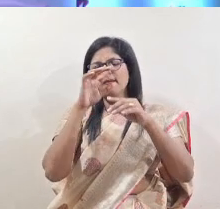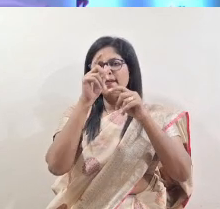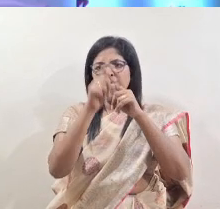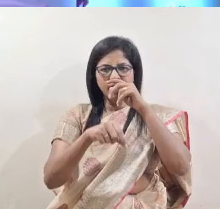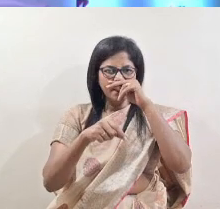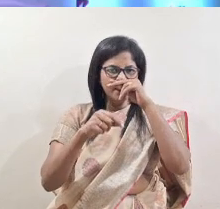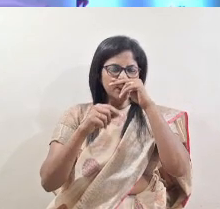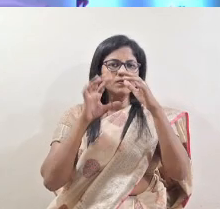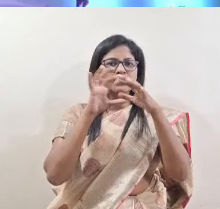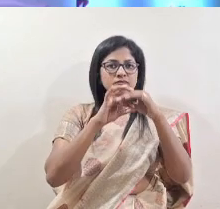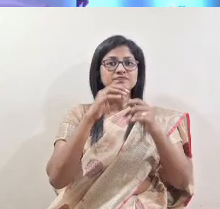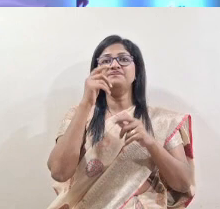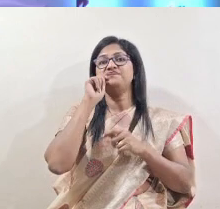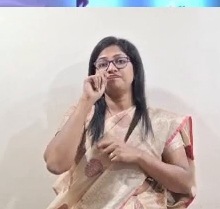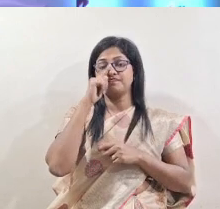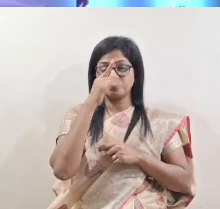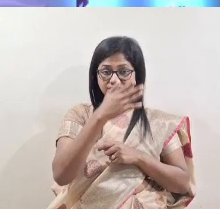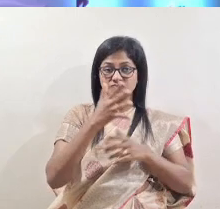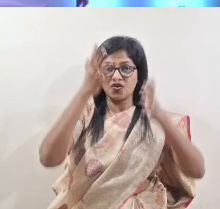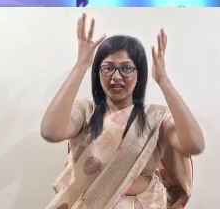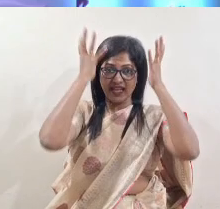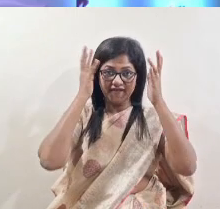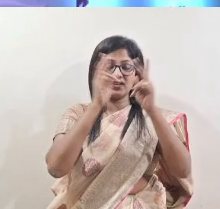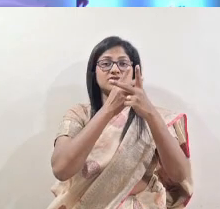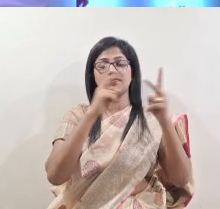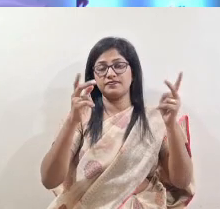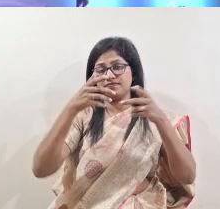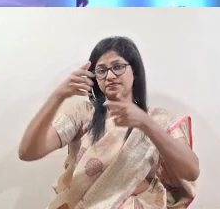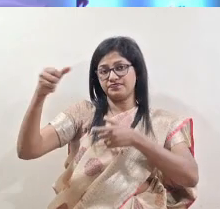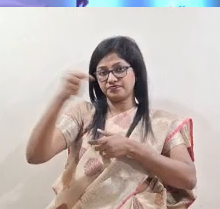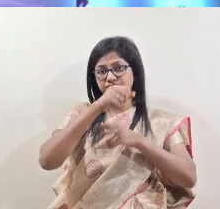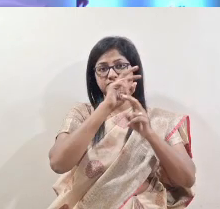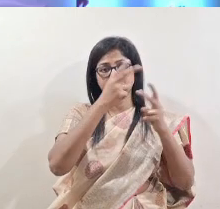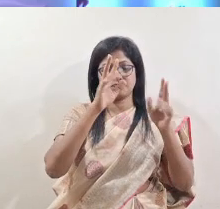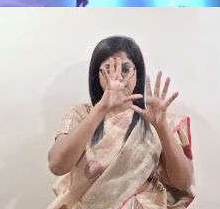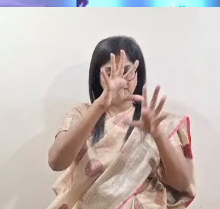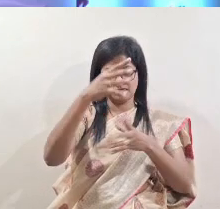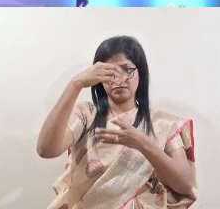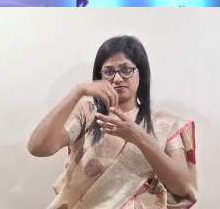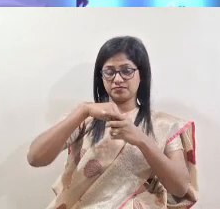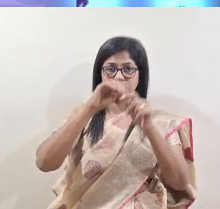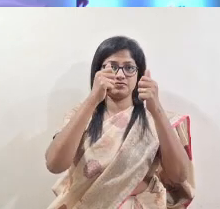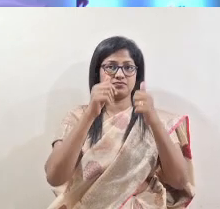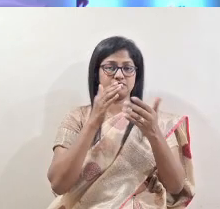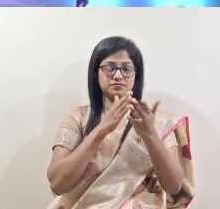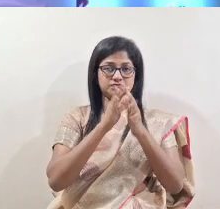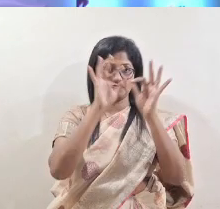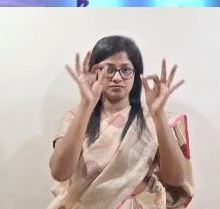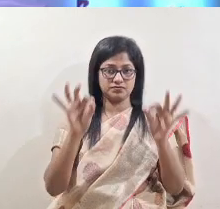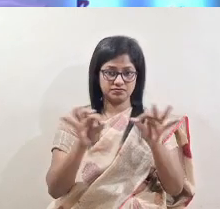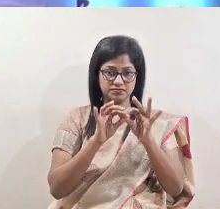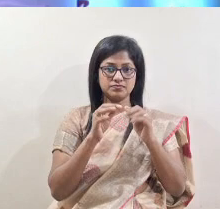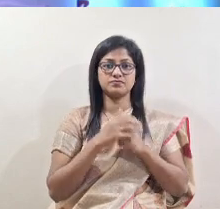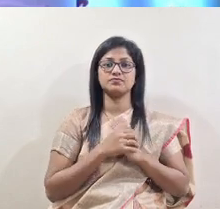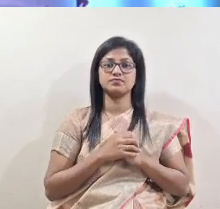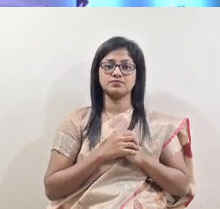personal characteristics like their gender, whether they're carrying luggage, and other information to include in our modeling framework.